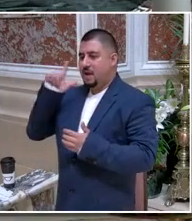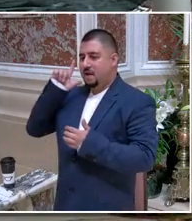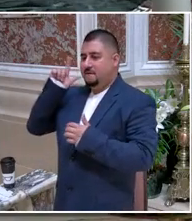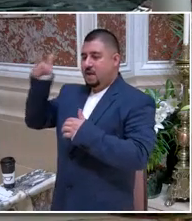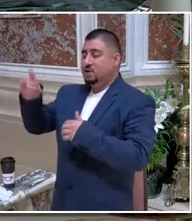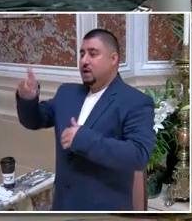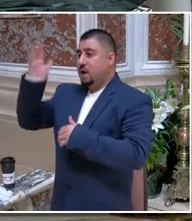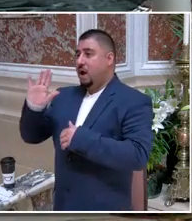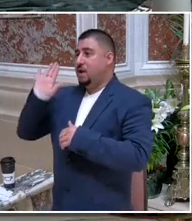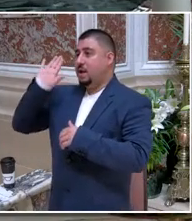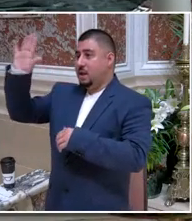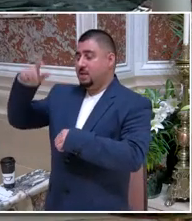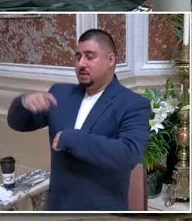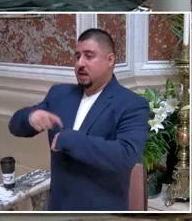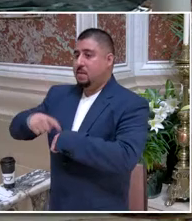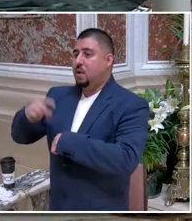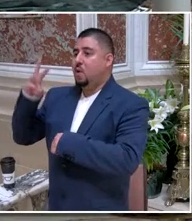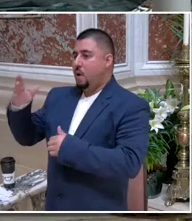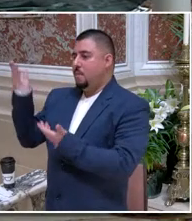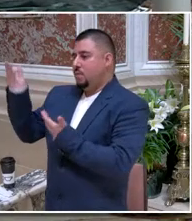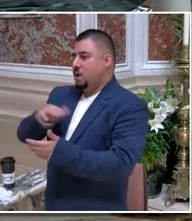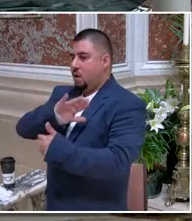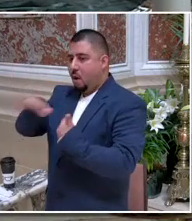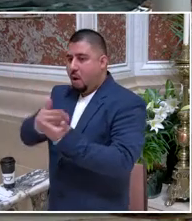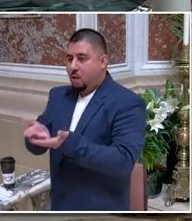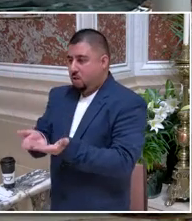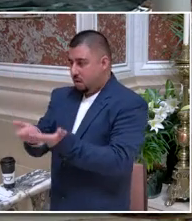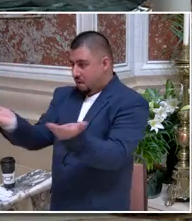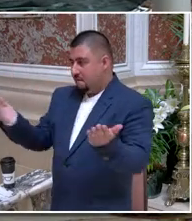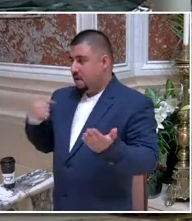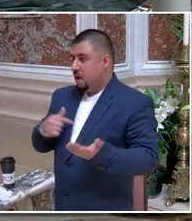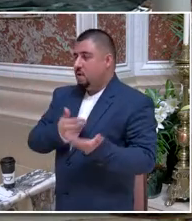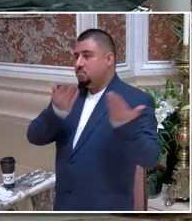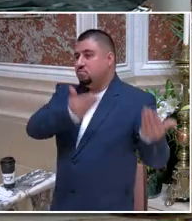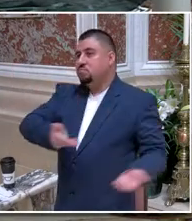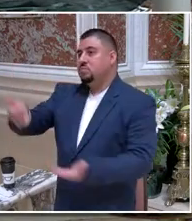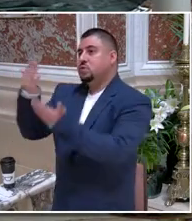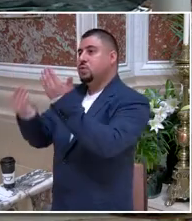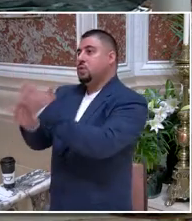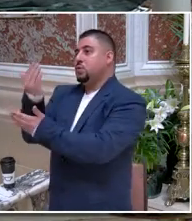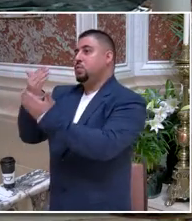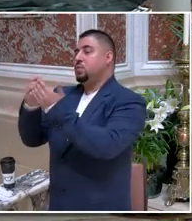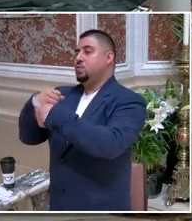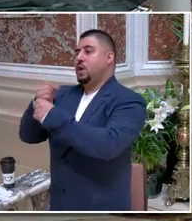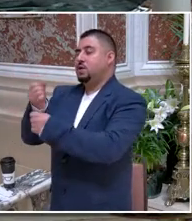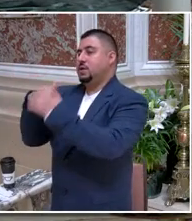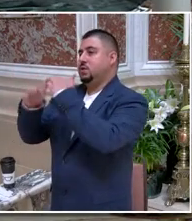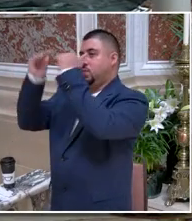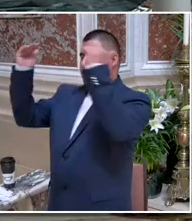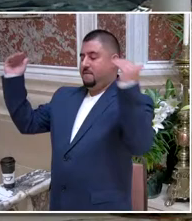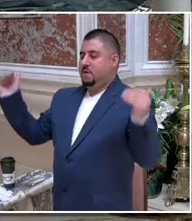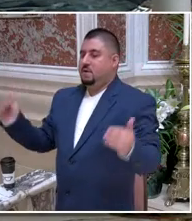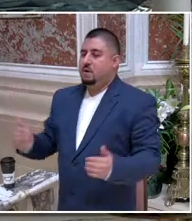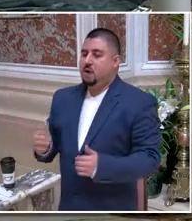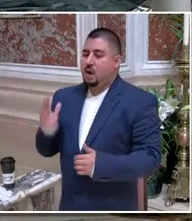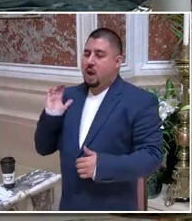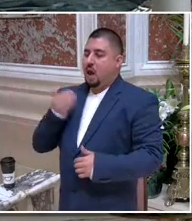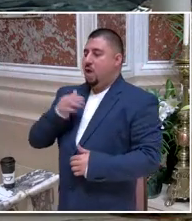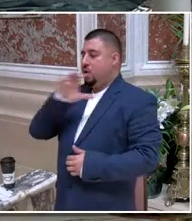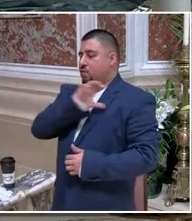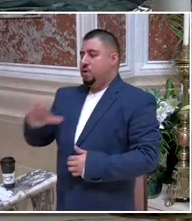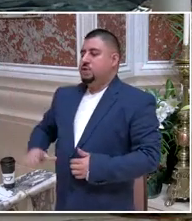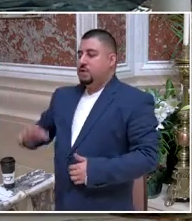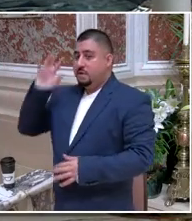God's time, will bring all of us into that new creation. Our Christian